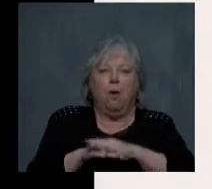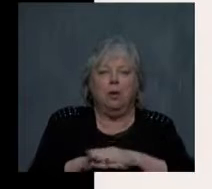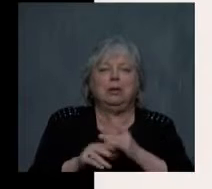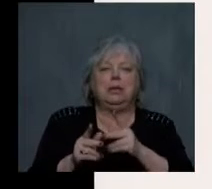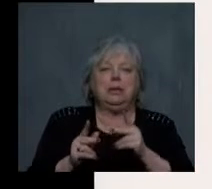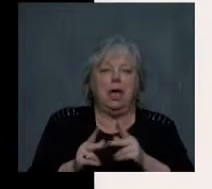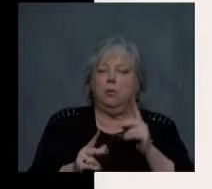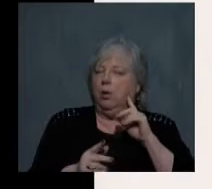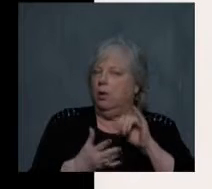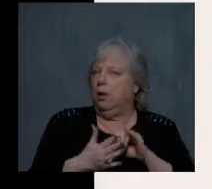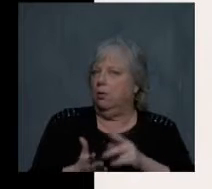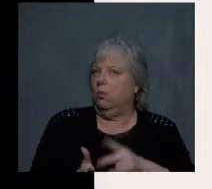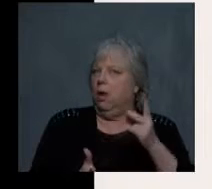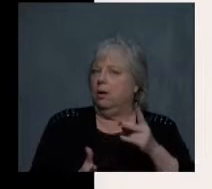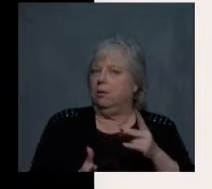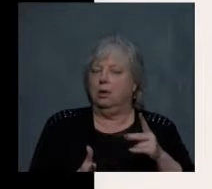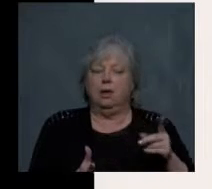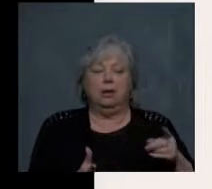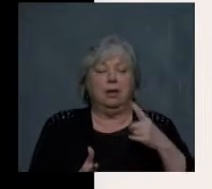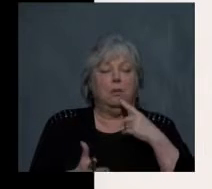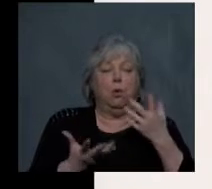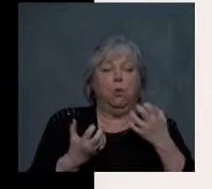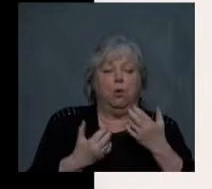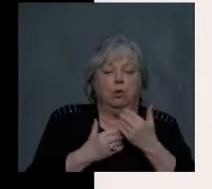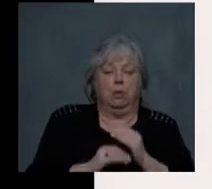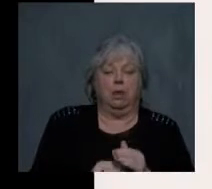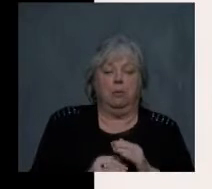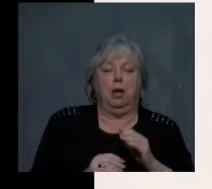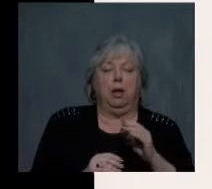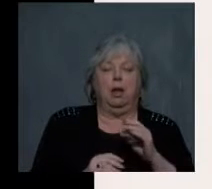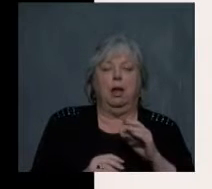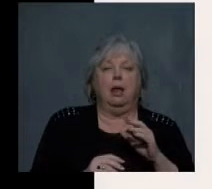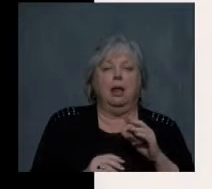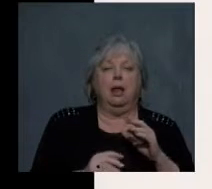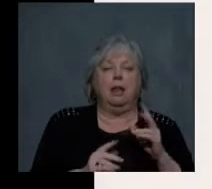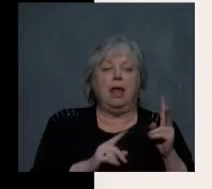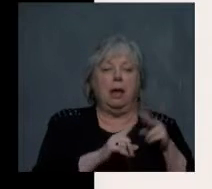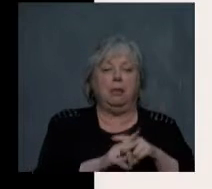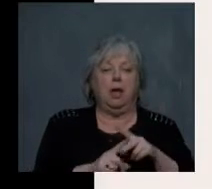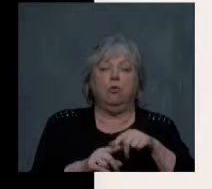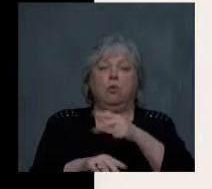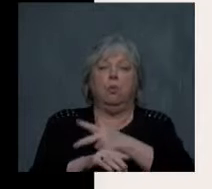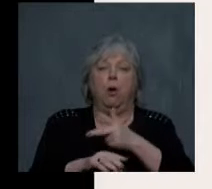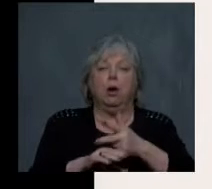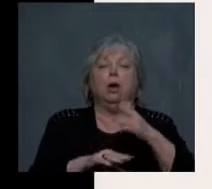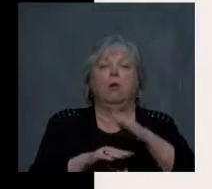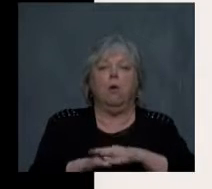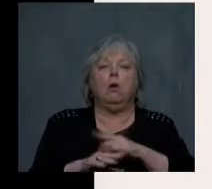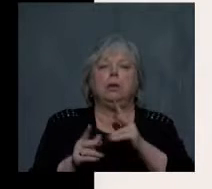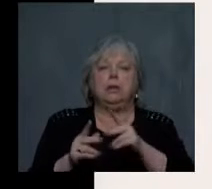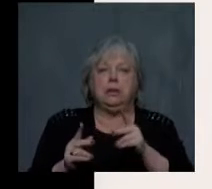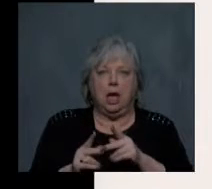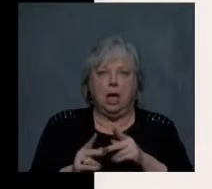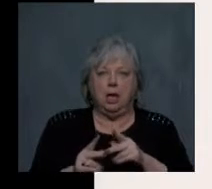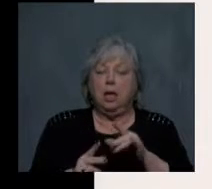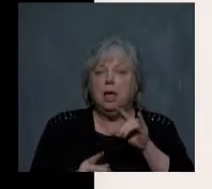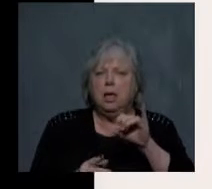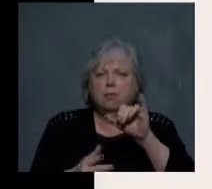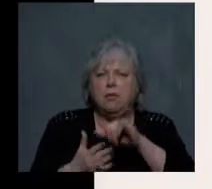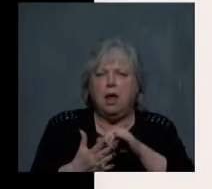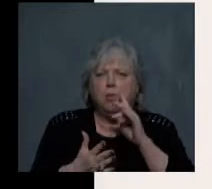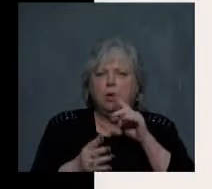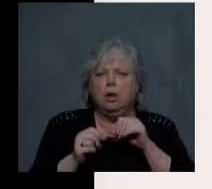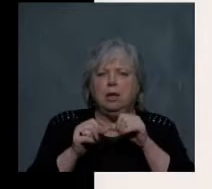twice today. We want to limit the application to the parking within the site. If this is going to continue to be